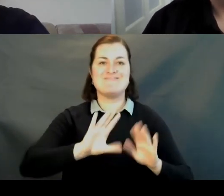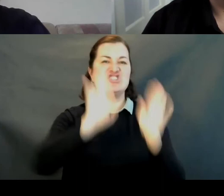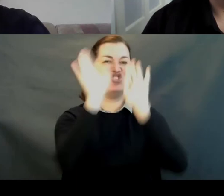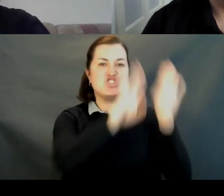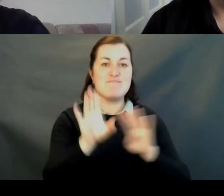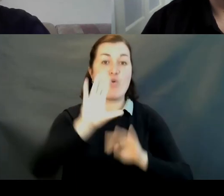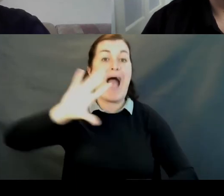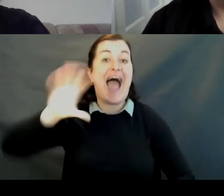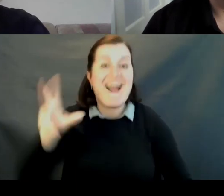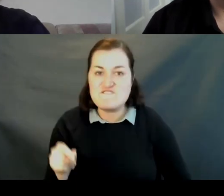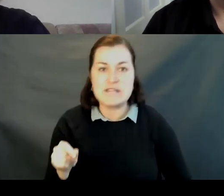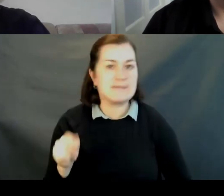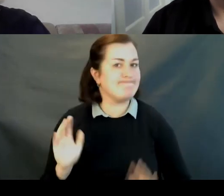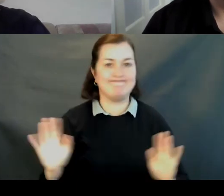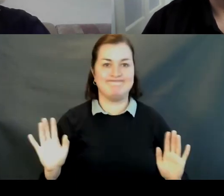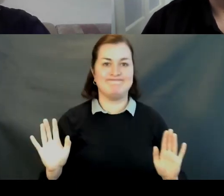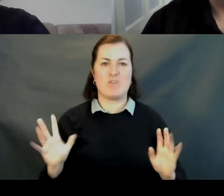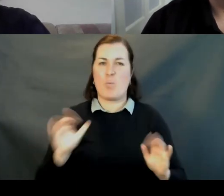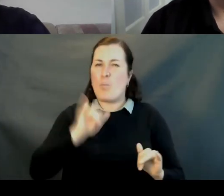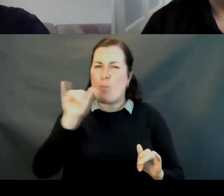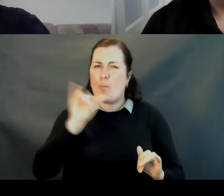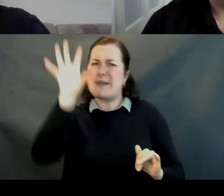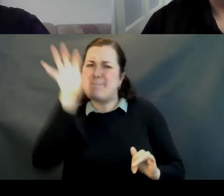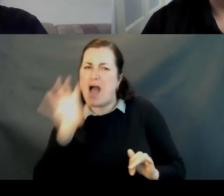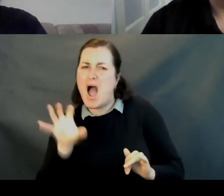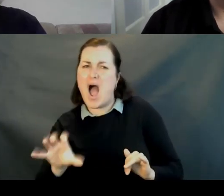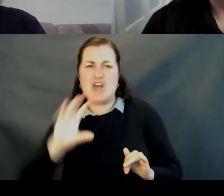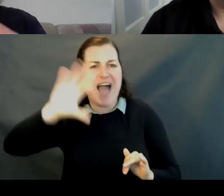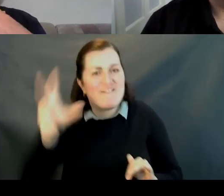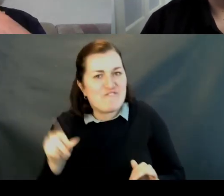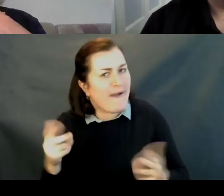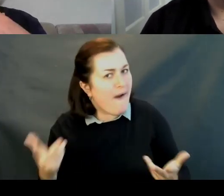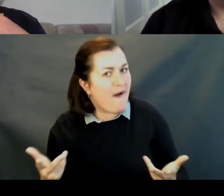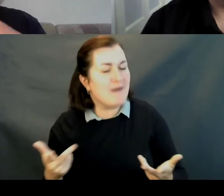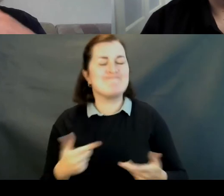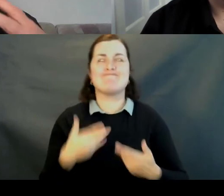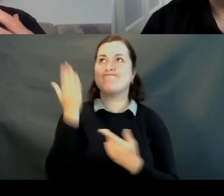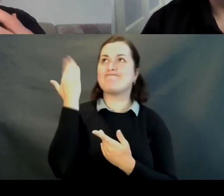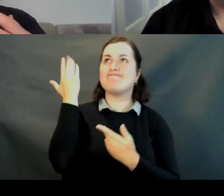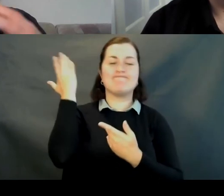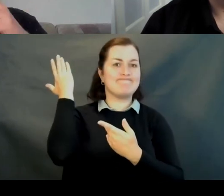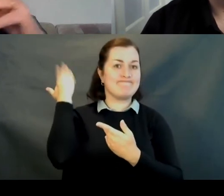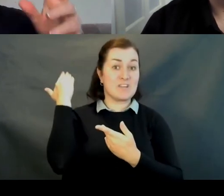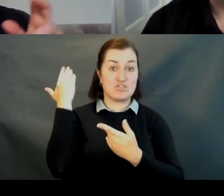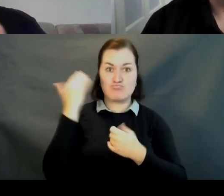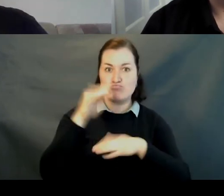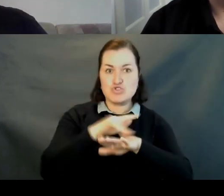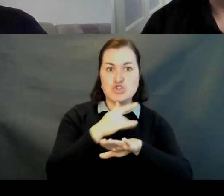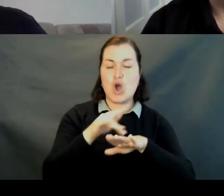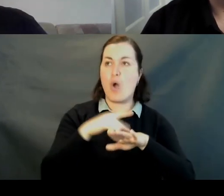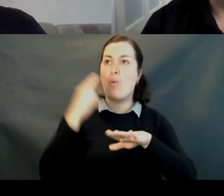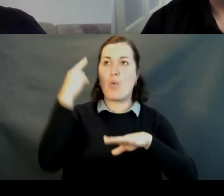did a show called Barbershop Chronicles, and there was a lot of talk. It was about barbershops all around